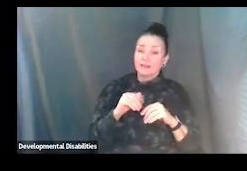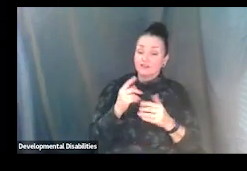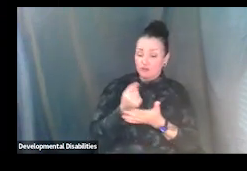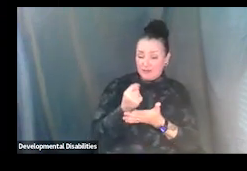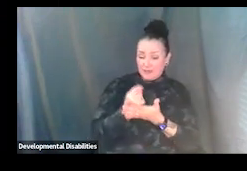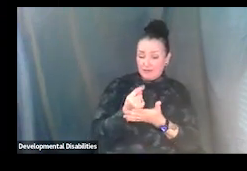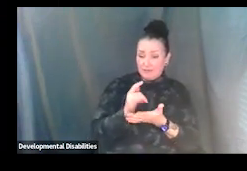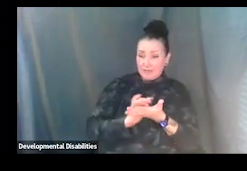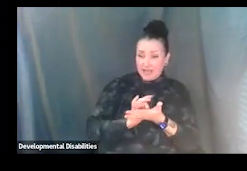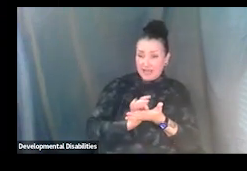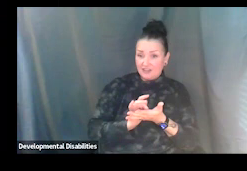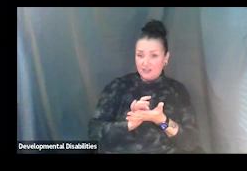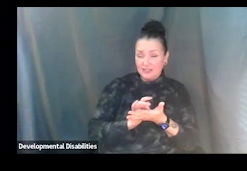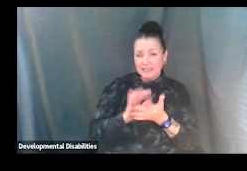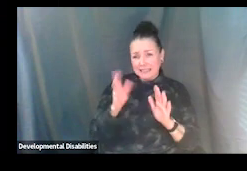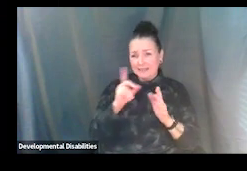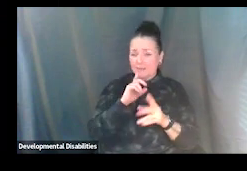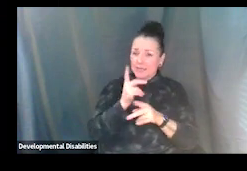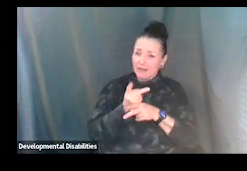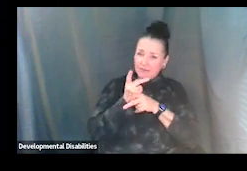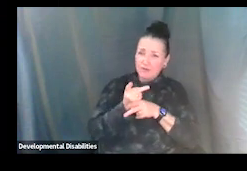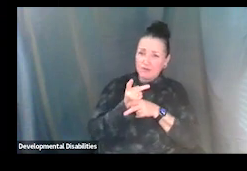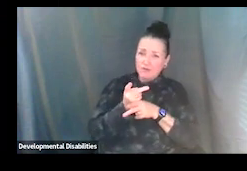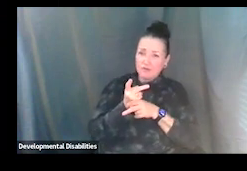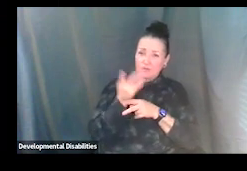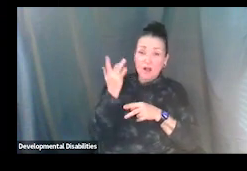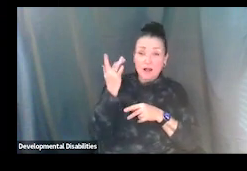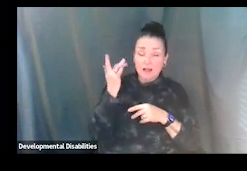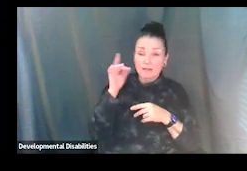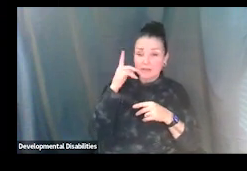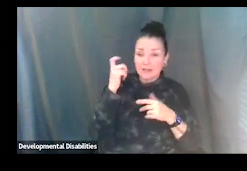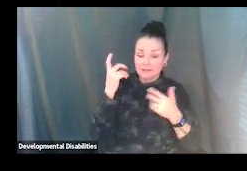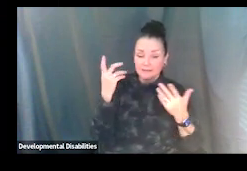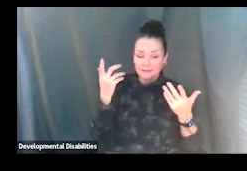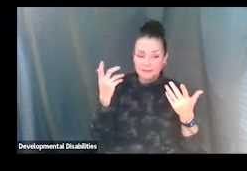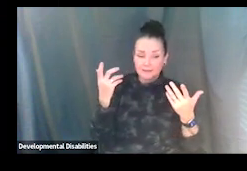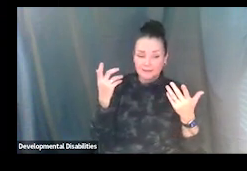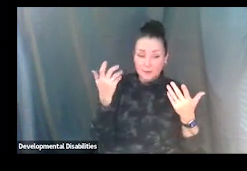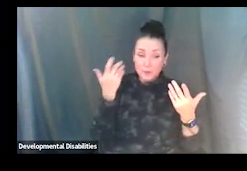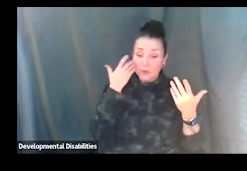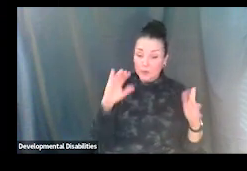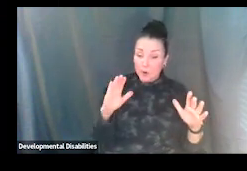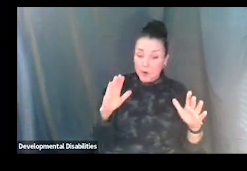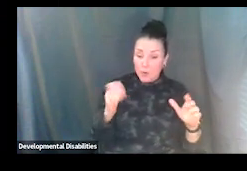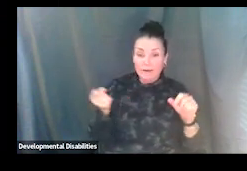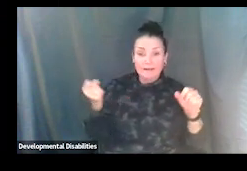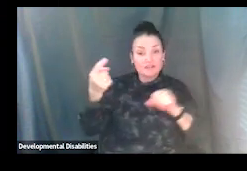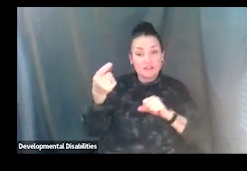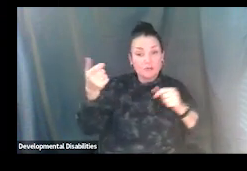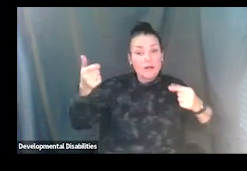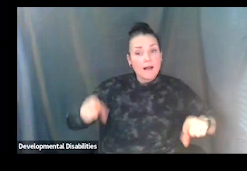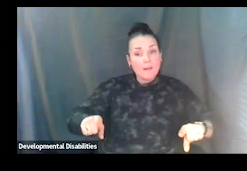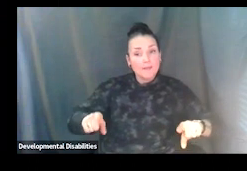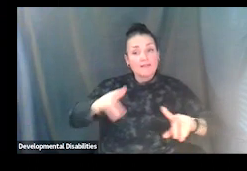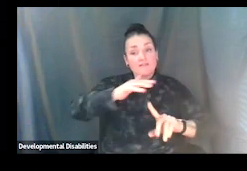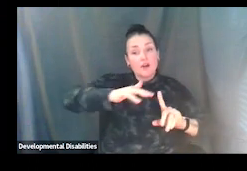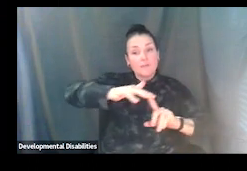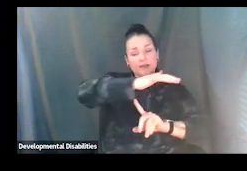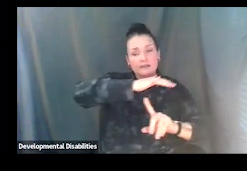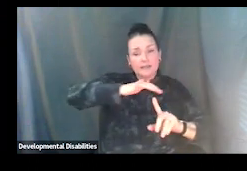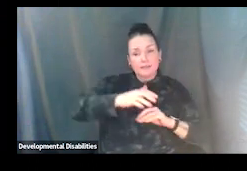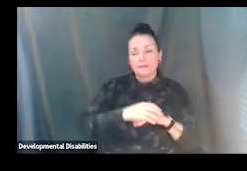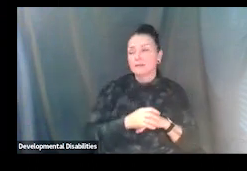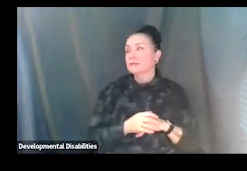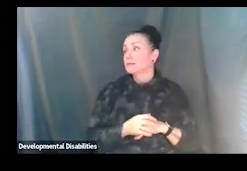Exactly. And of course, over the lifespan, there's different expectations and demands and challenges. So just like